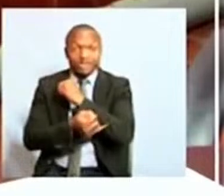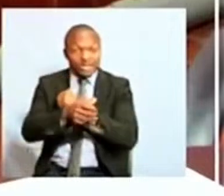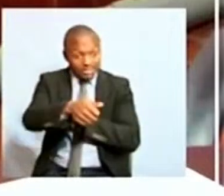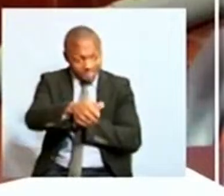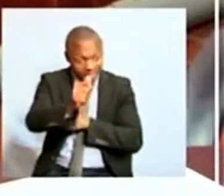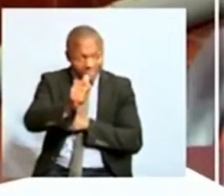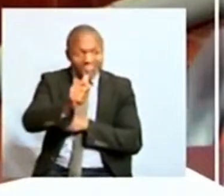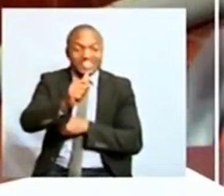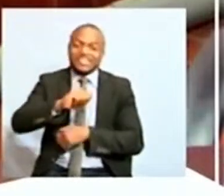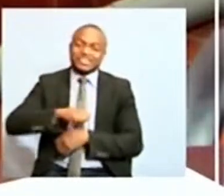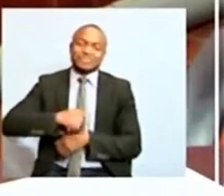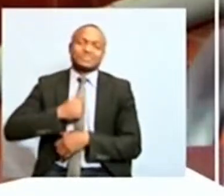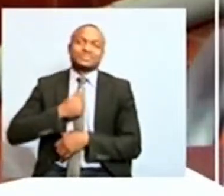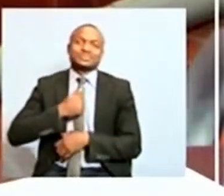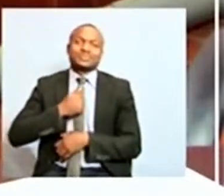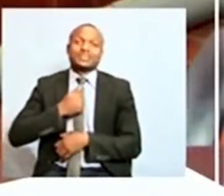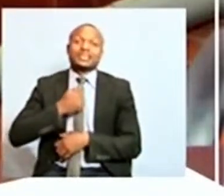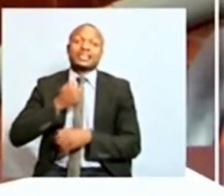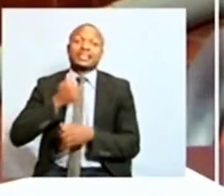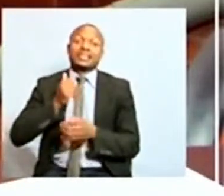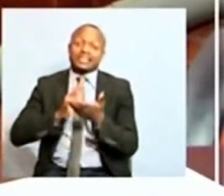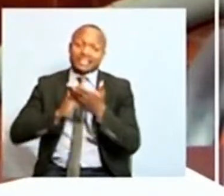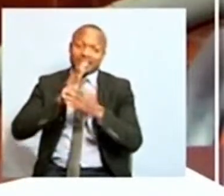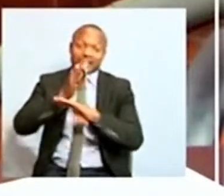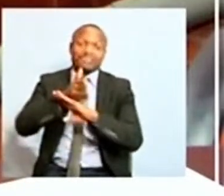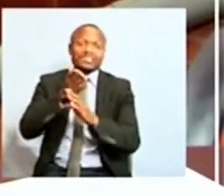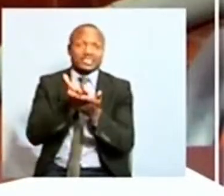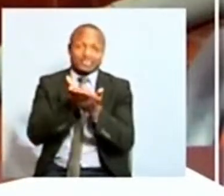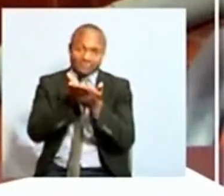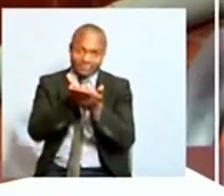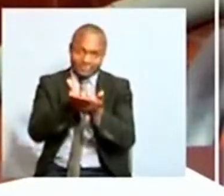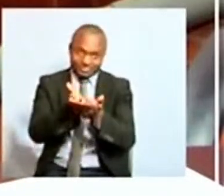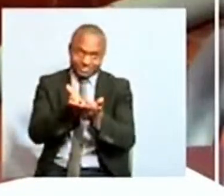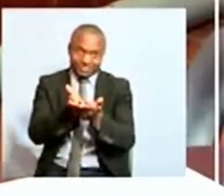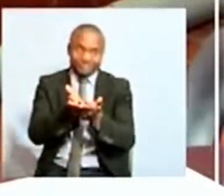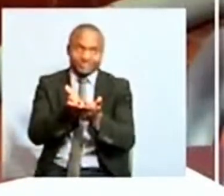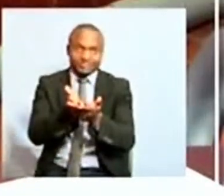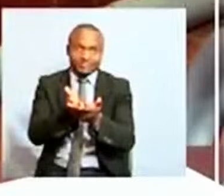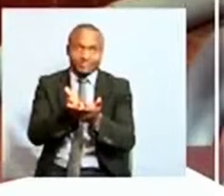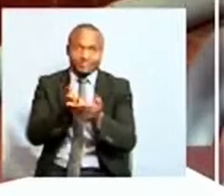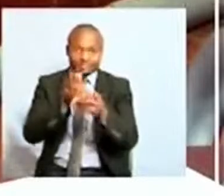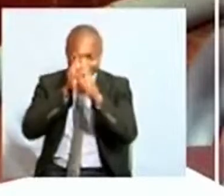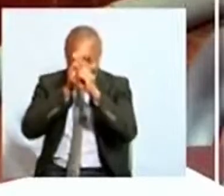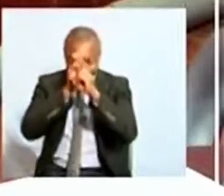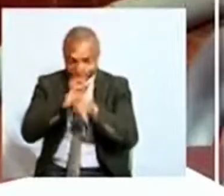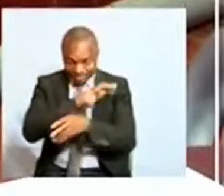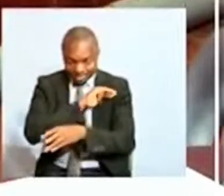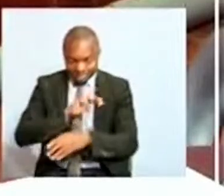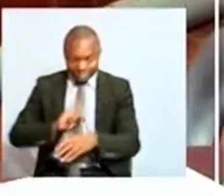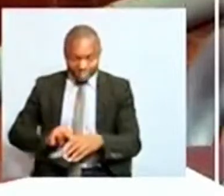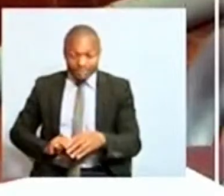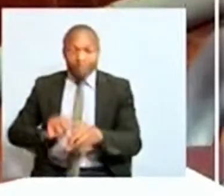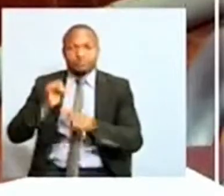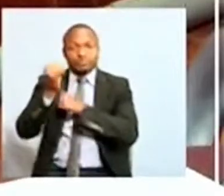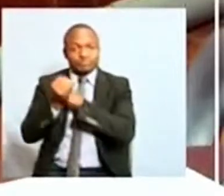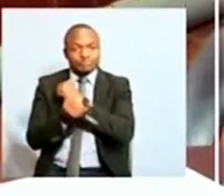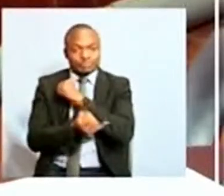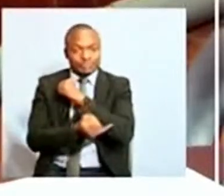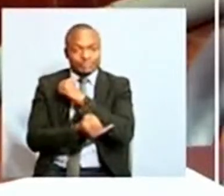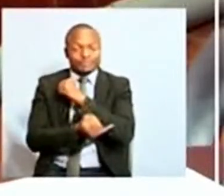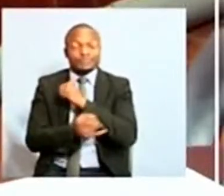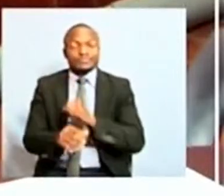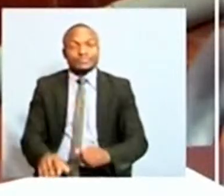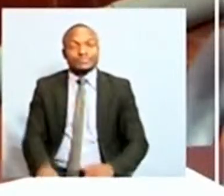and ourselves, then submission. So let me request the honorable members for introductions.